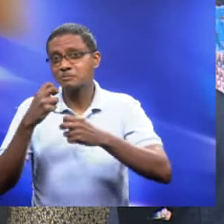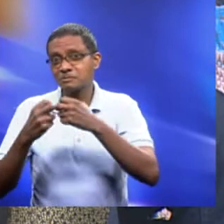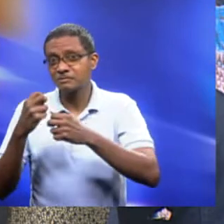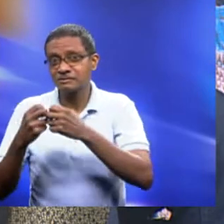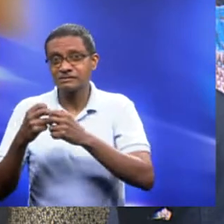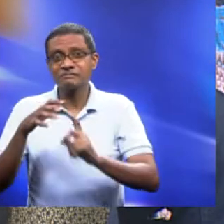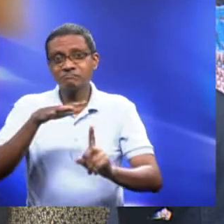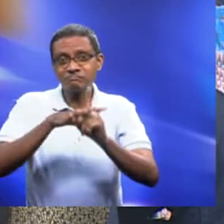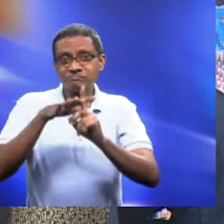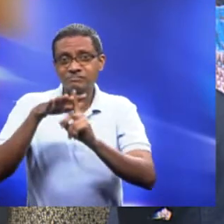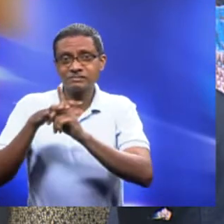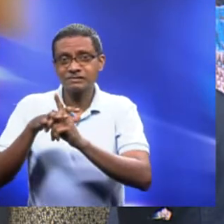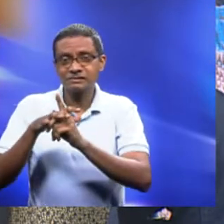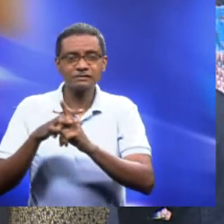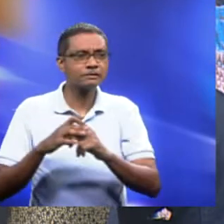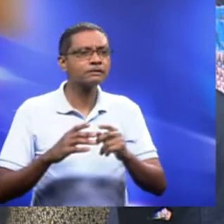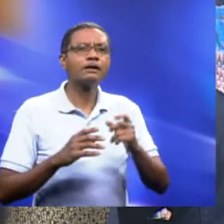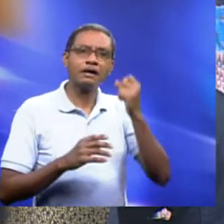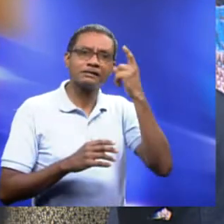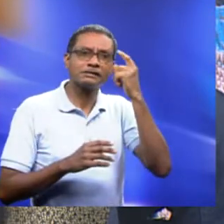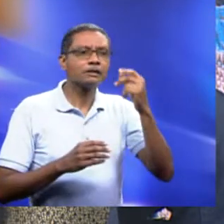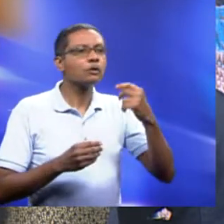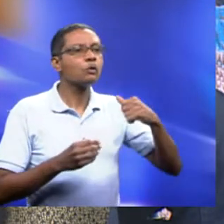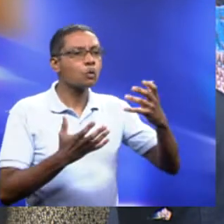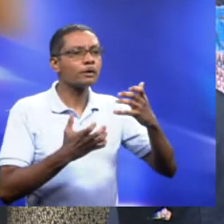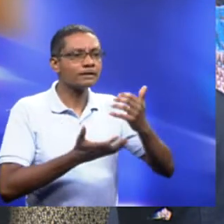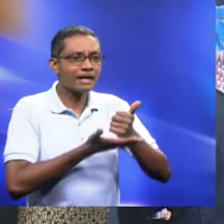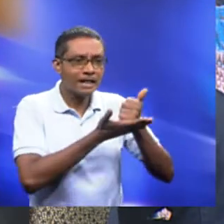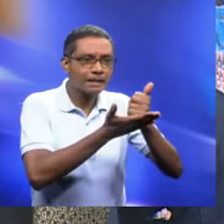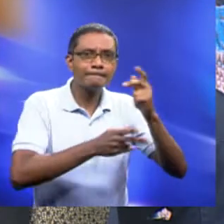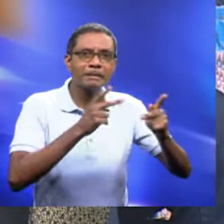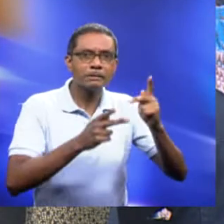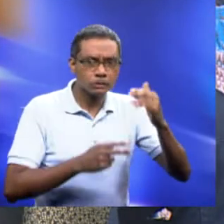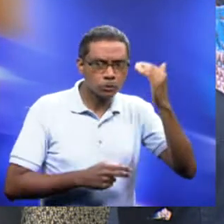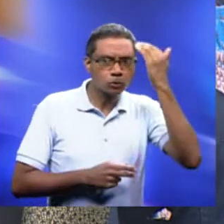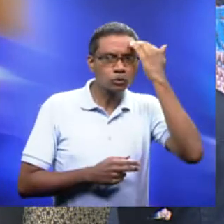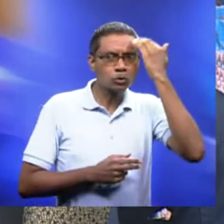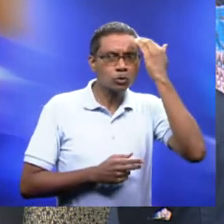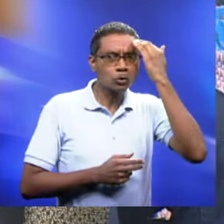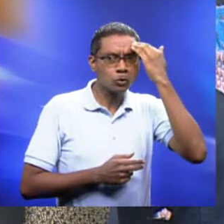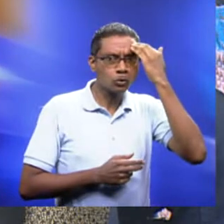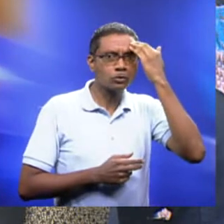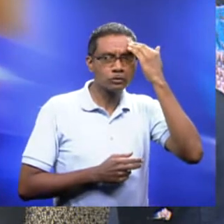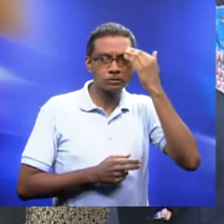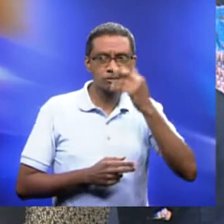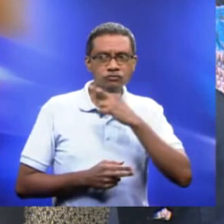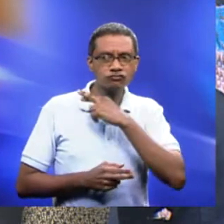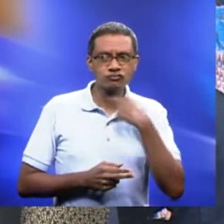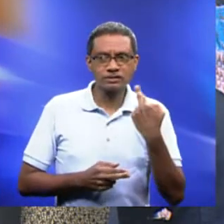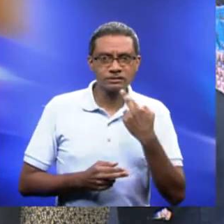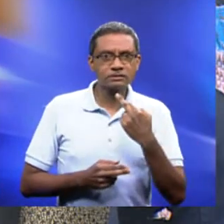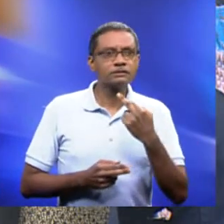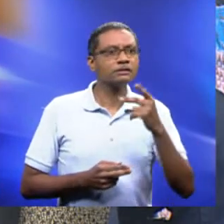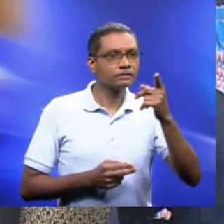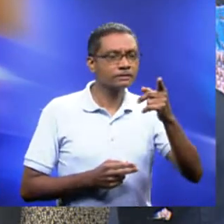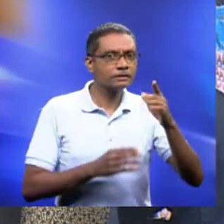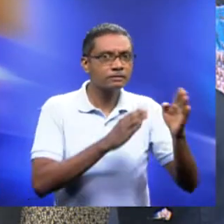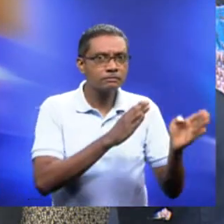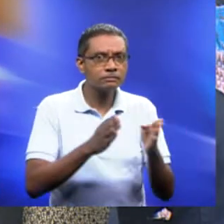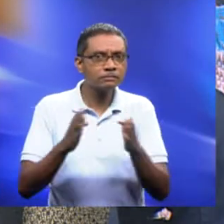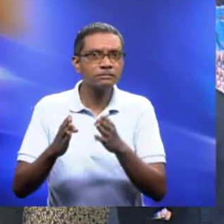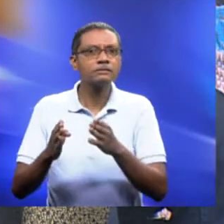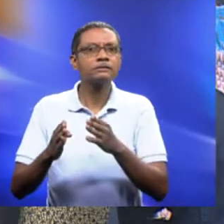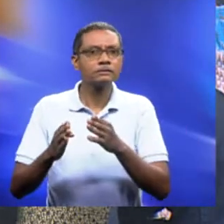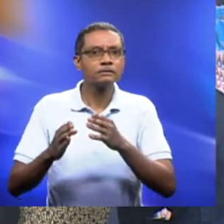the awareness of the individual, to take advantage of the knowledge that they could possess, the information that is there, to actually correct